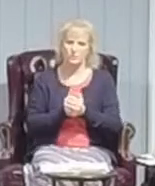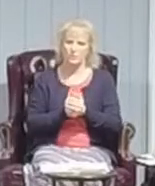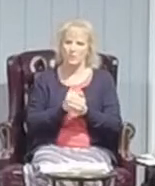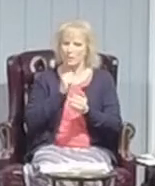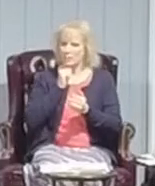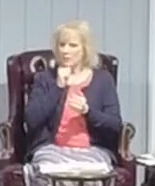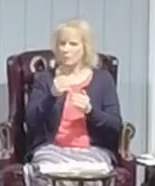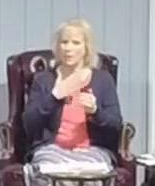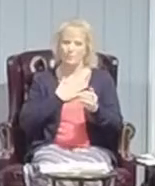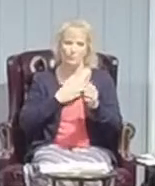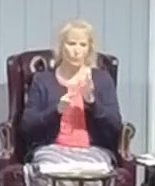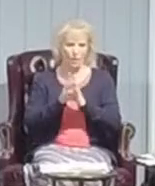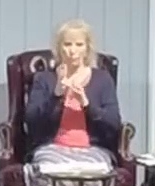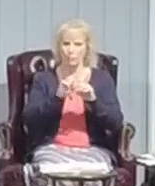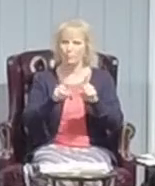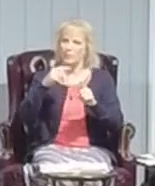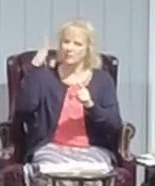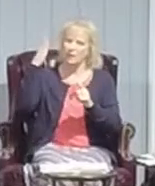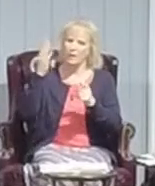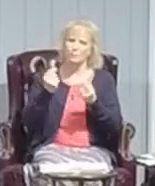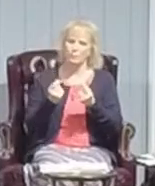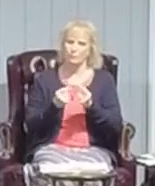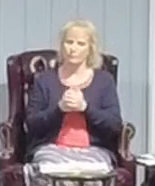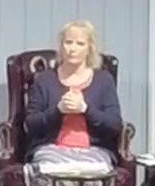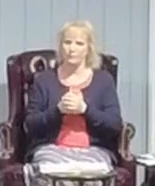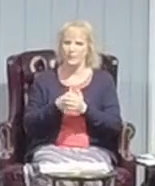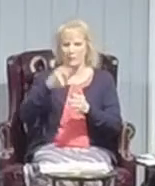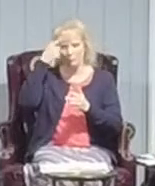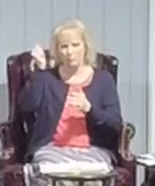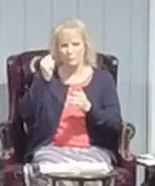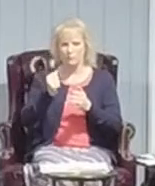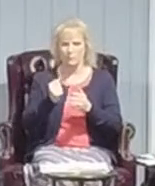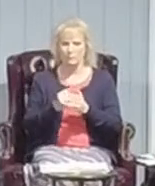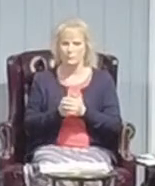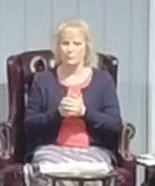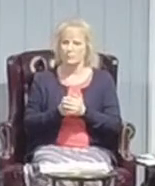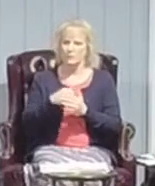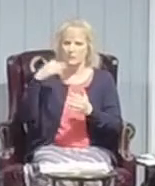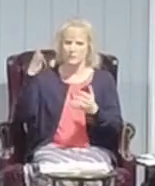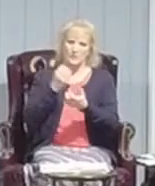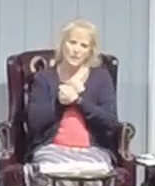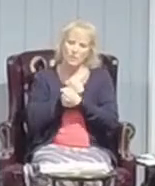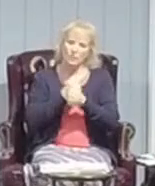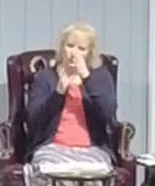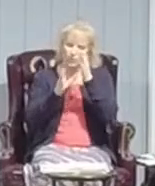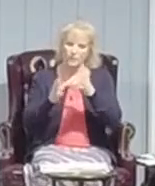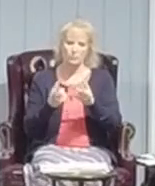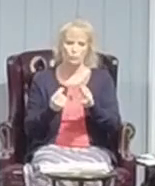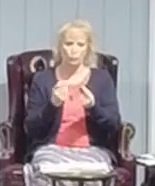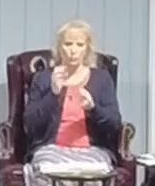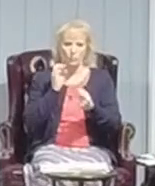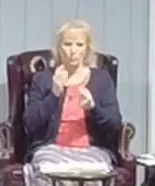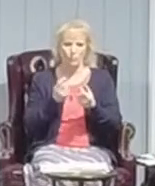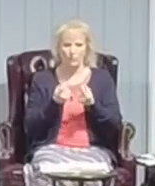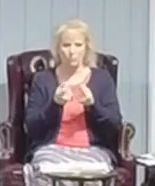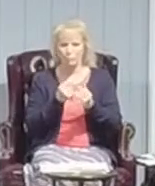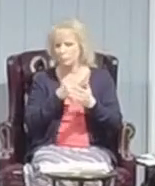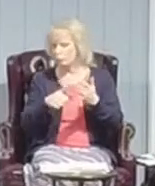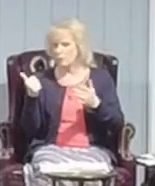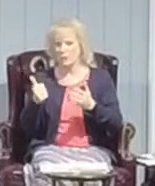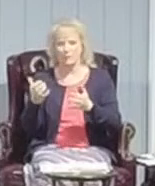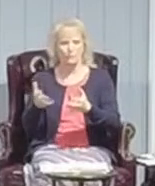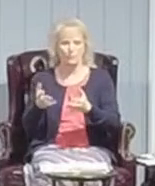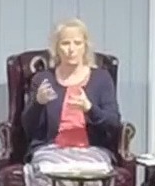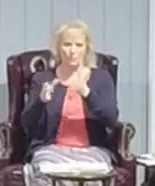the Father, he was willing to do whatever the Father wanted him to do. Another reason Jesus endured,